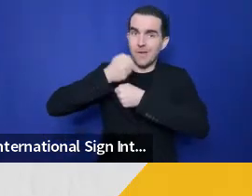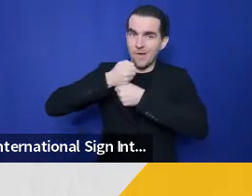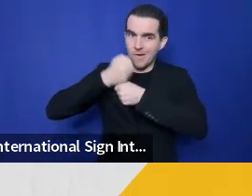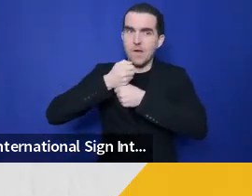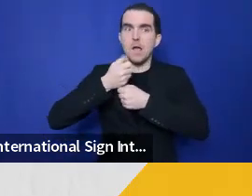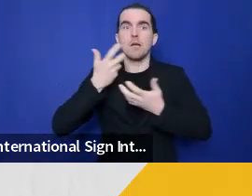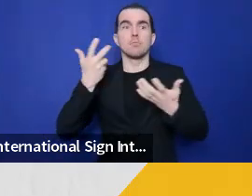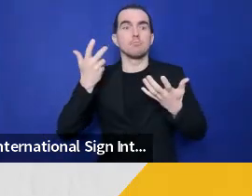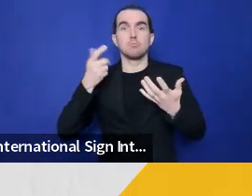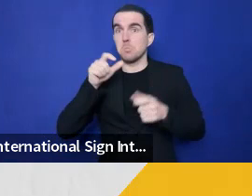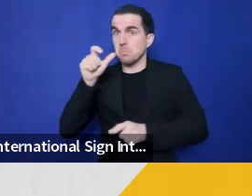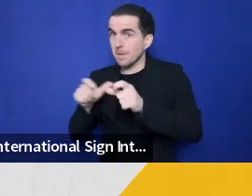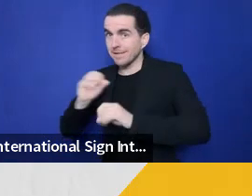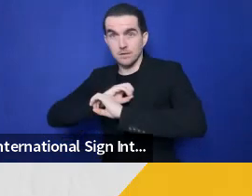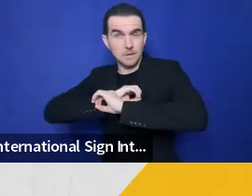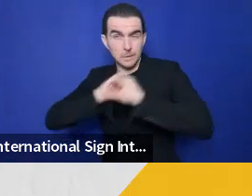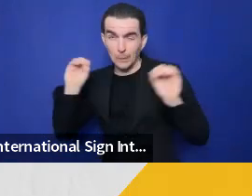Thank you very much.